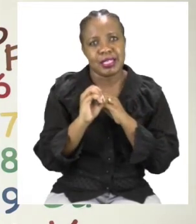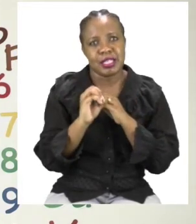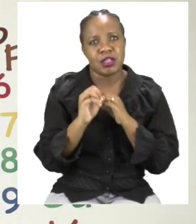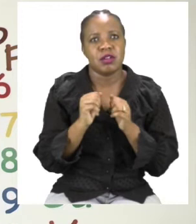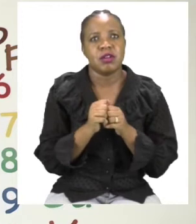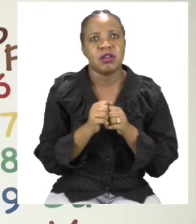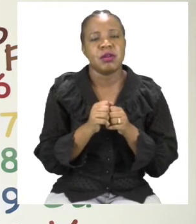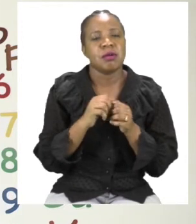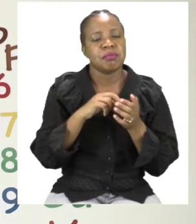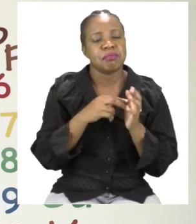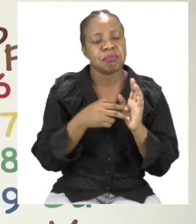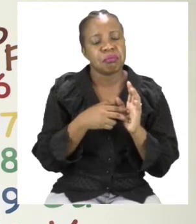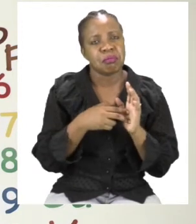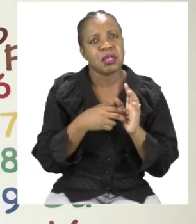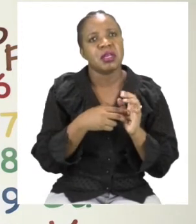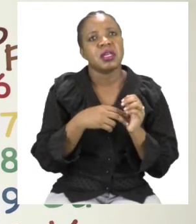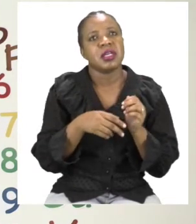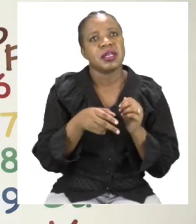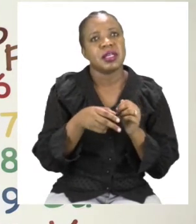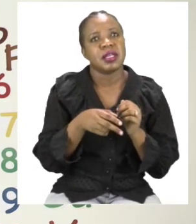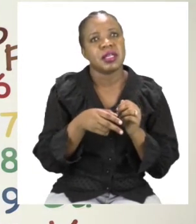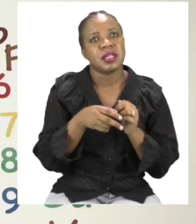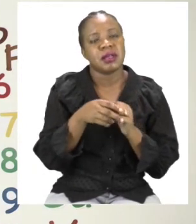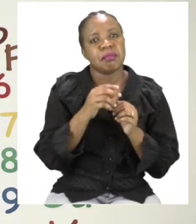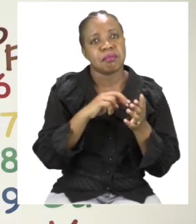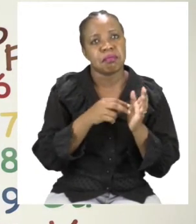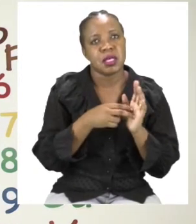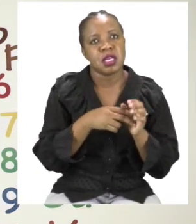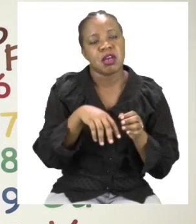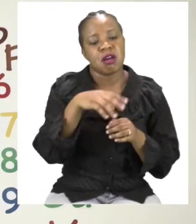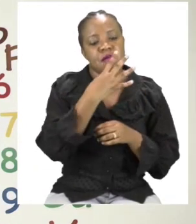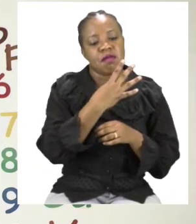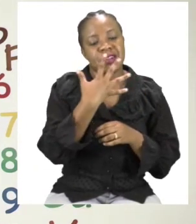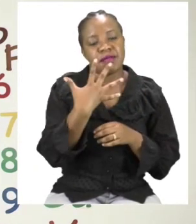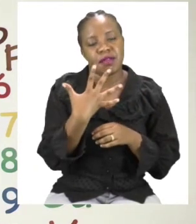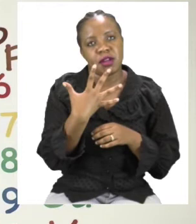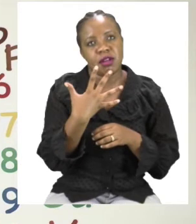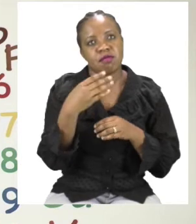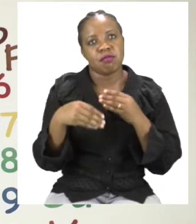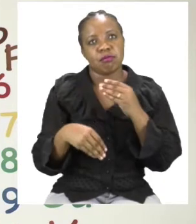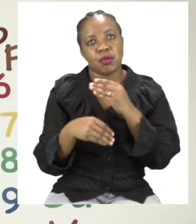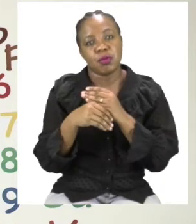55. So we are going to write our 55.